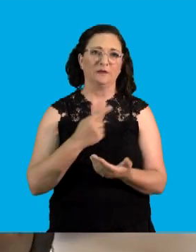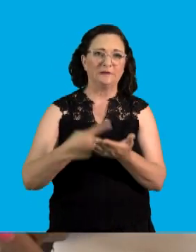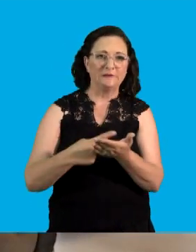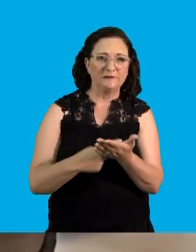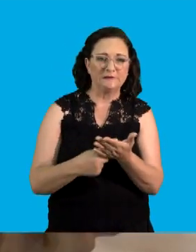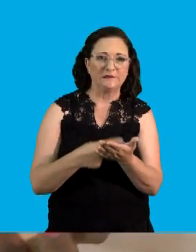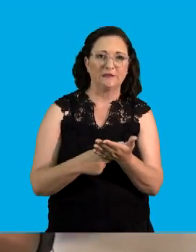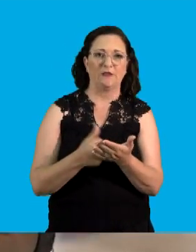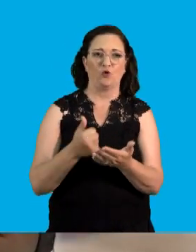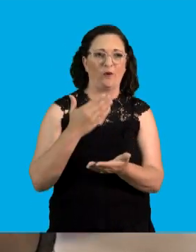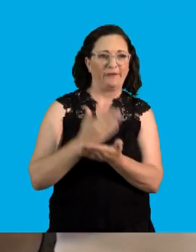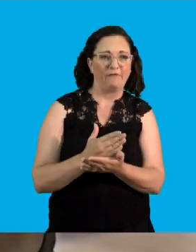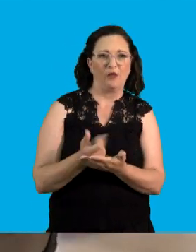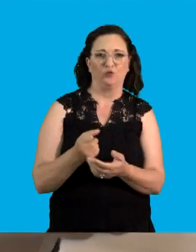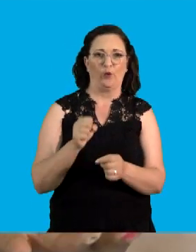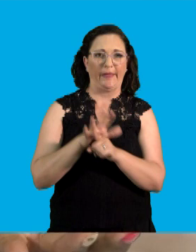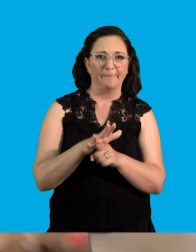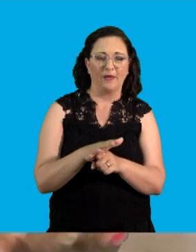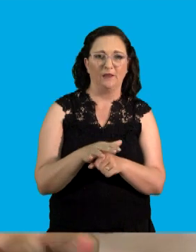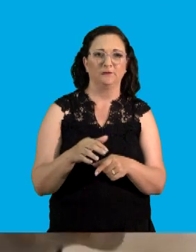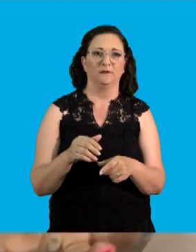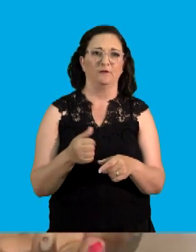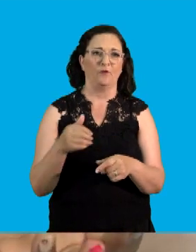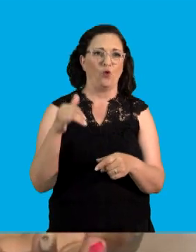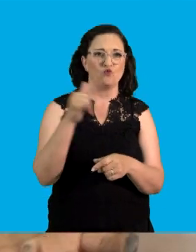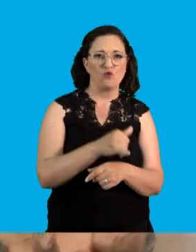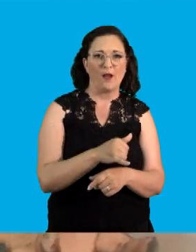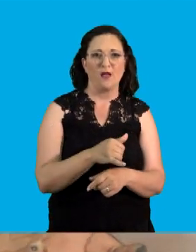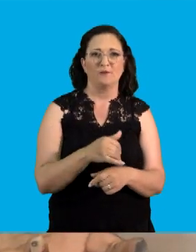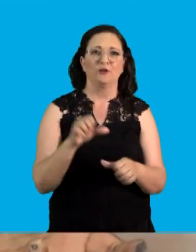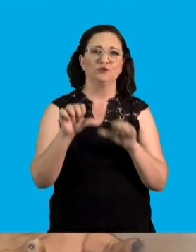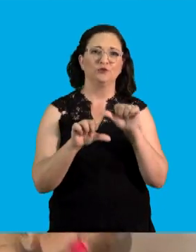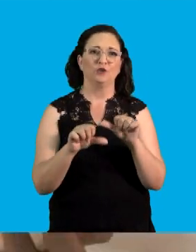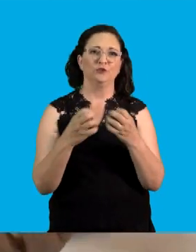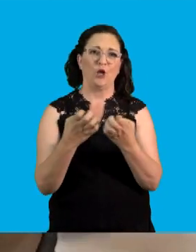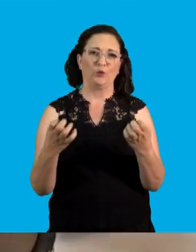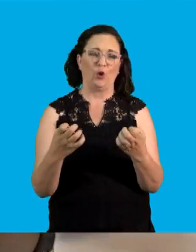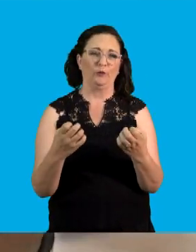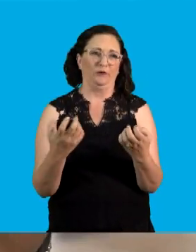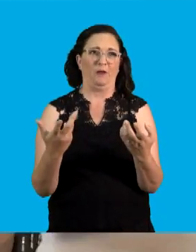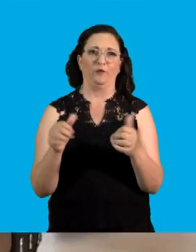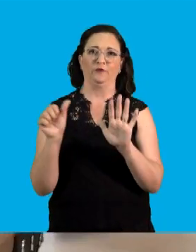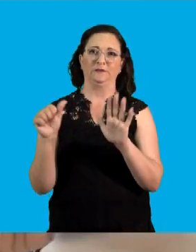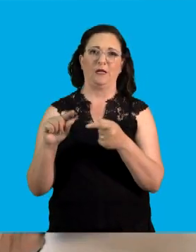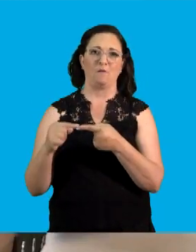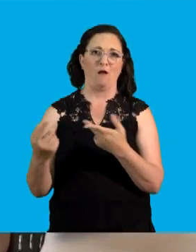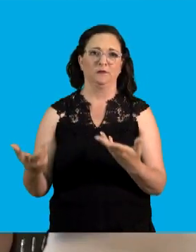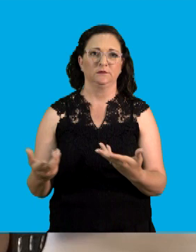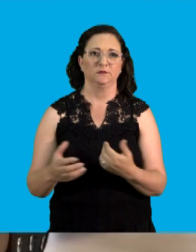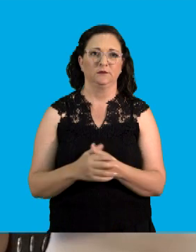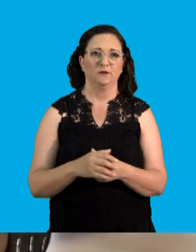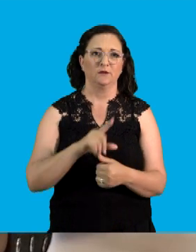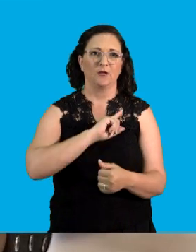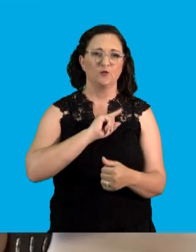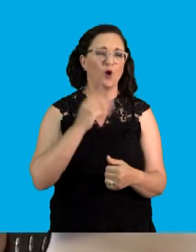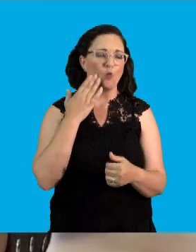the factors, the impact maybe of crime as a socioeconomic issue, 6 marks. So when you now answering, or when you're